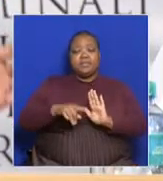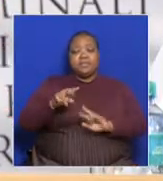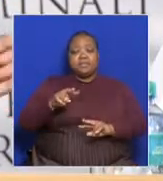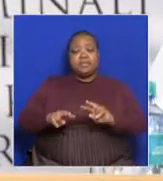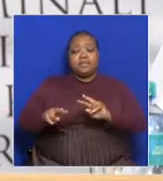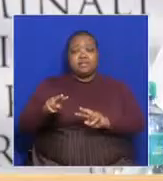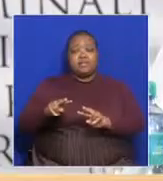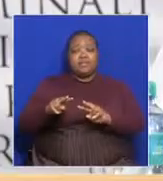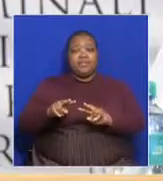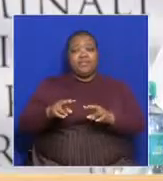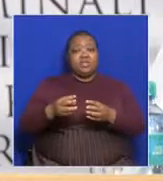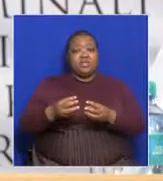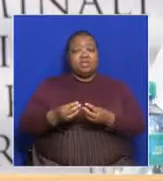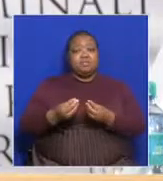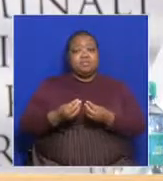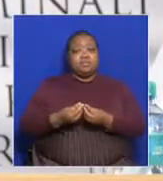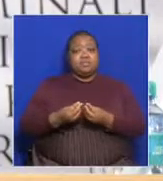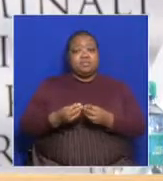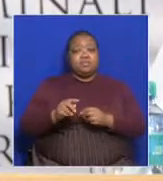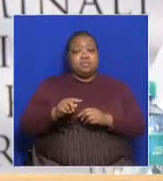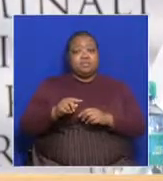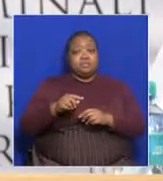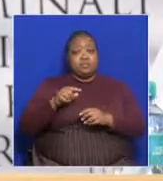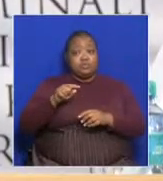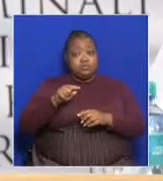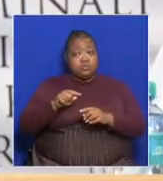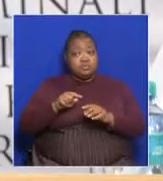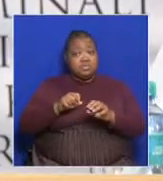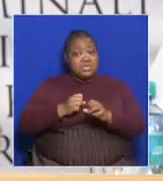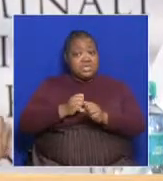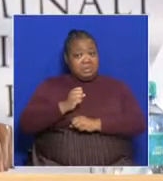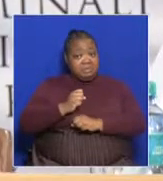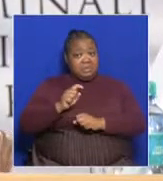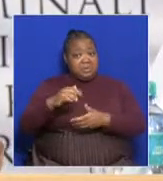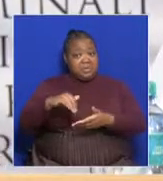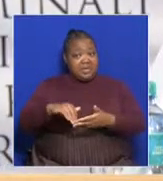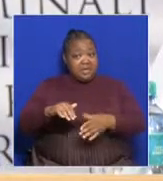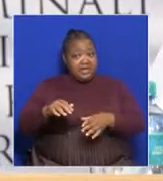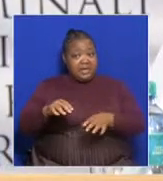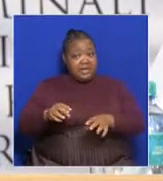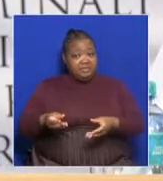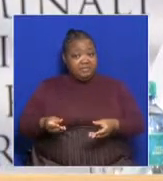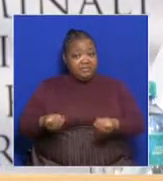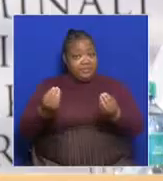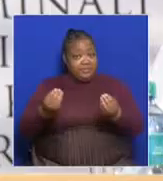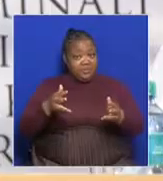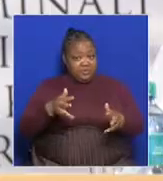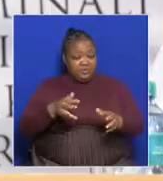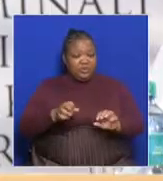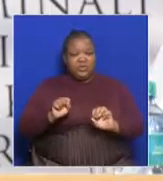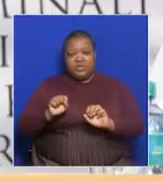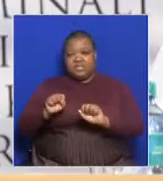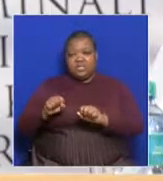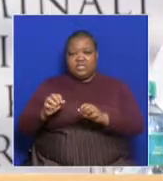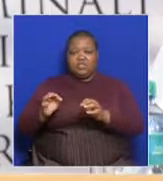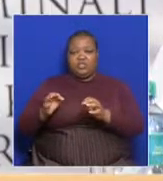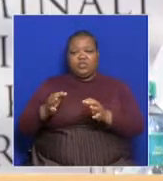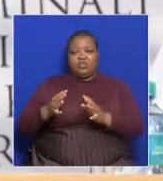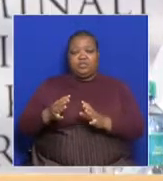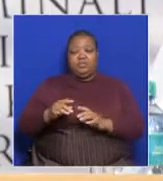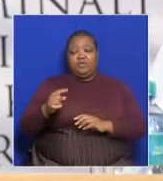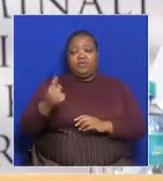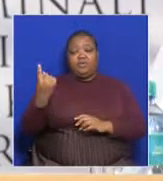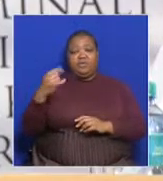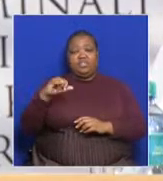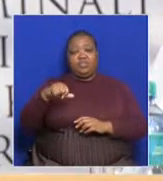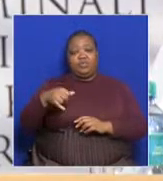suggested is exactly what you find in there. Correct, Commissioner. That exercise of the 1st of July ought to have required you to have